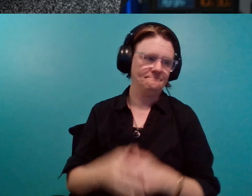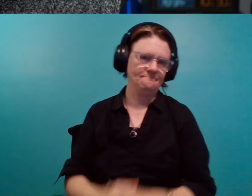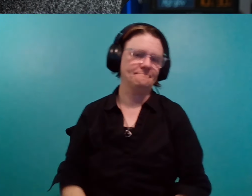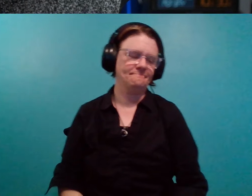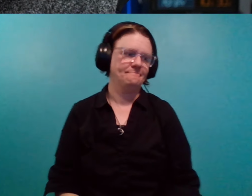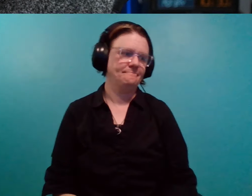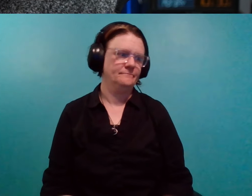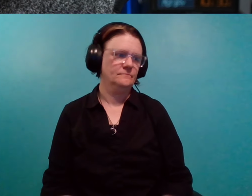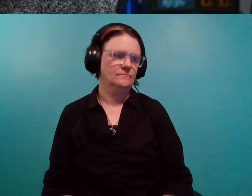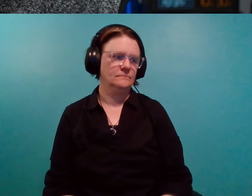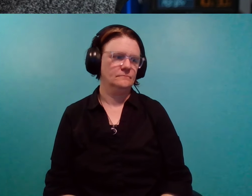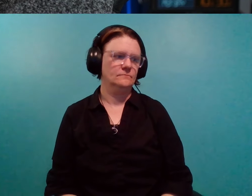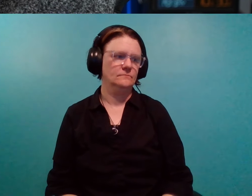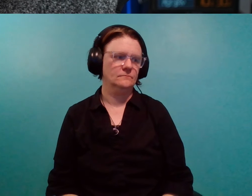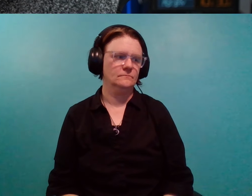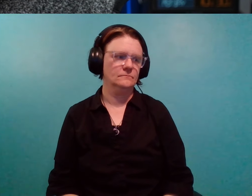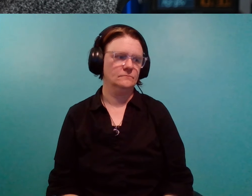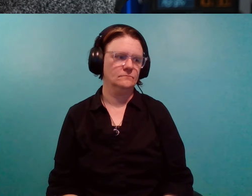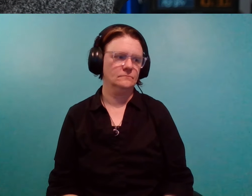vote is